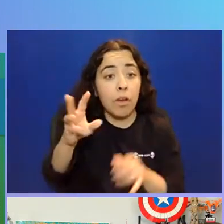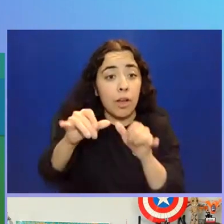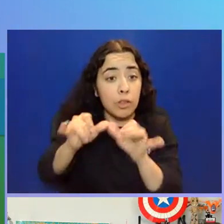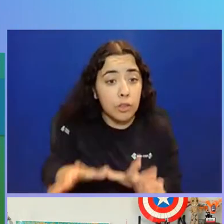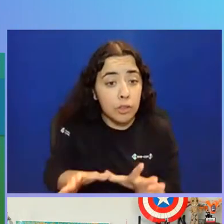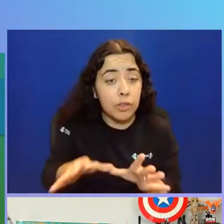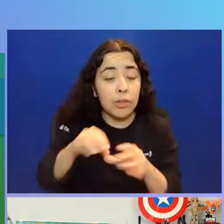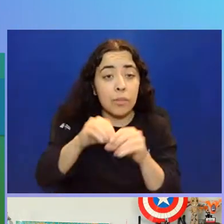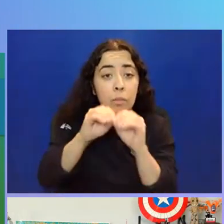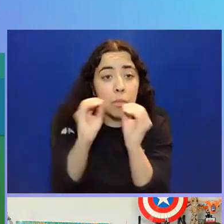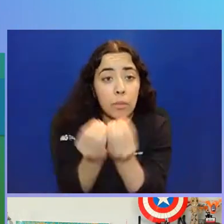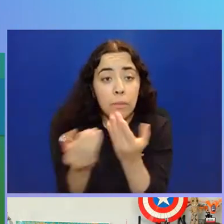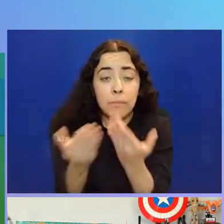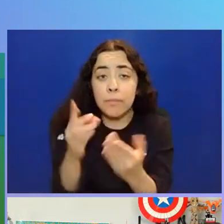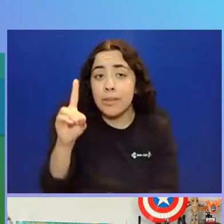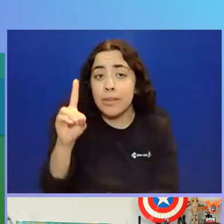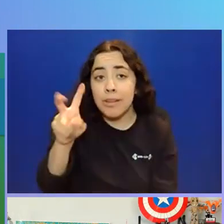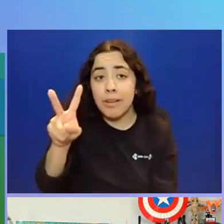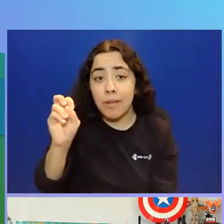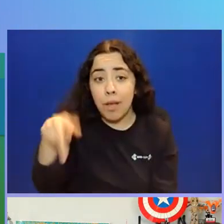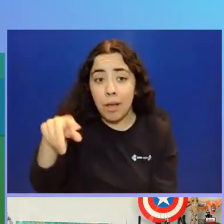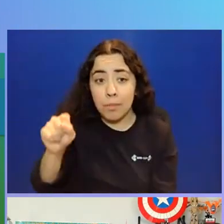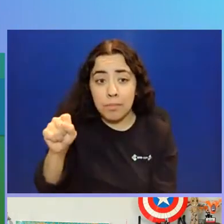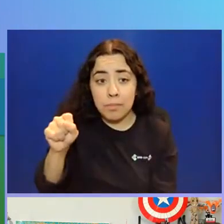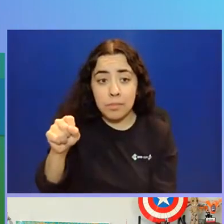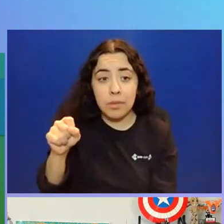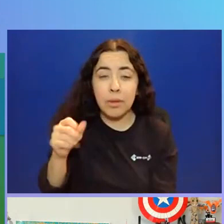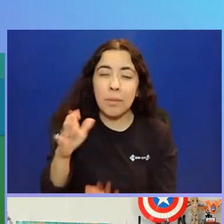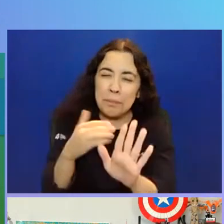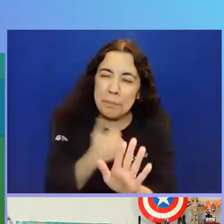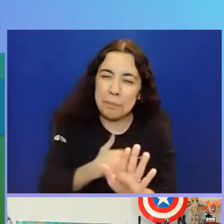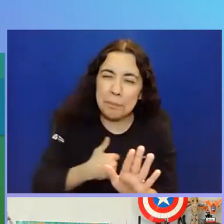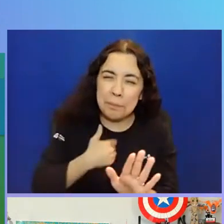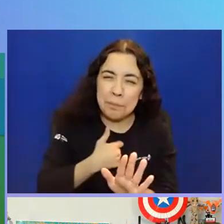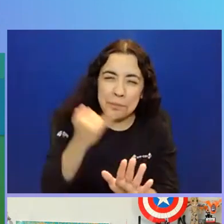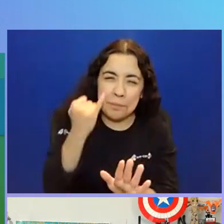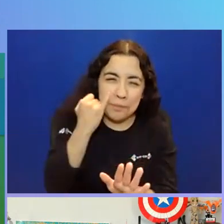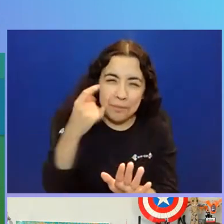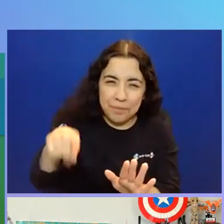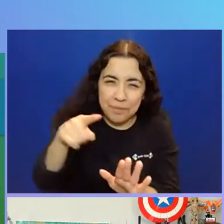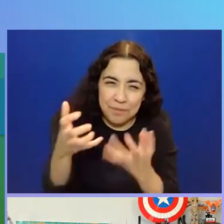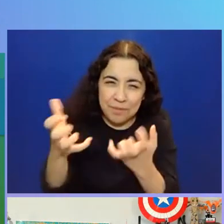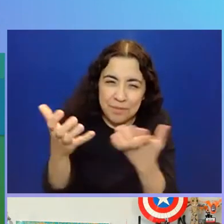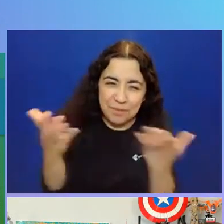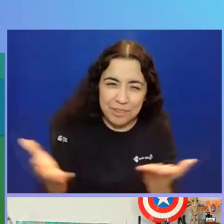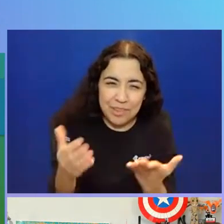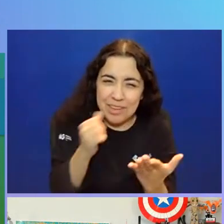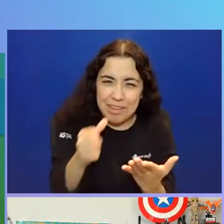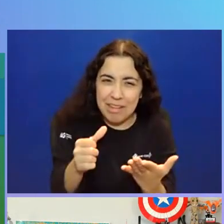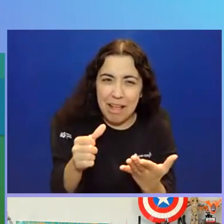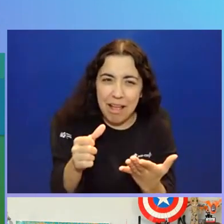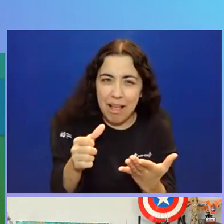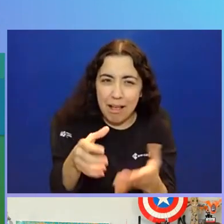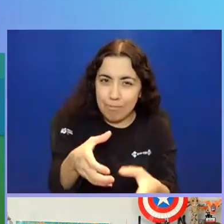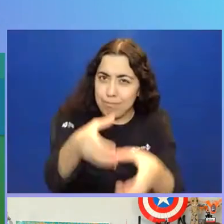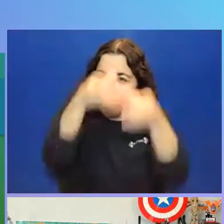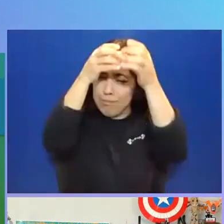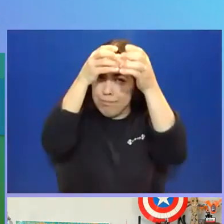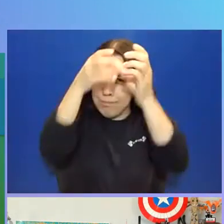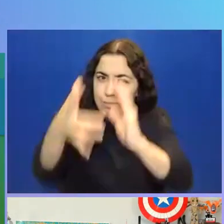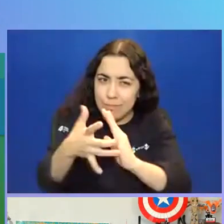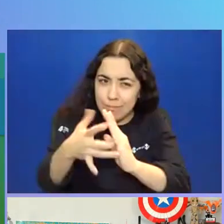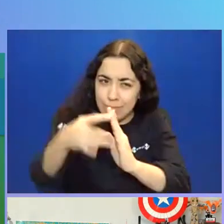have, DevOps pipelines. And I apologize to those who in the audience here aren't tech savvy, but bear with me for a moment.